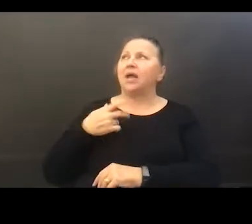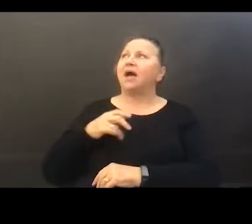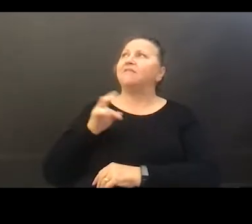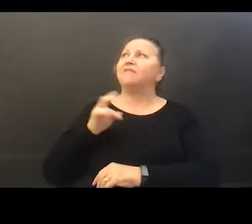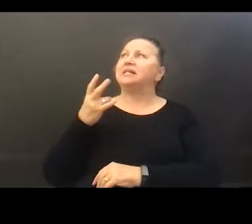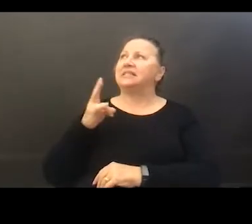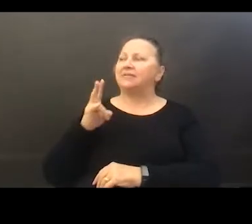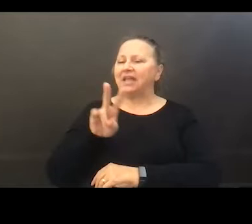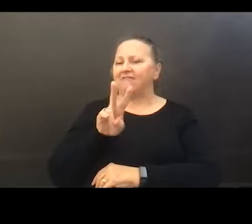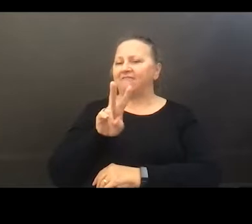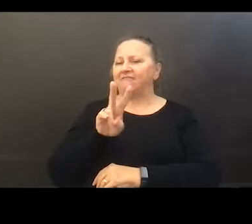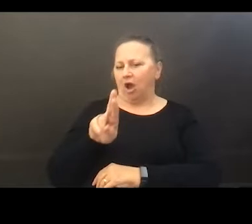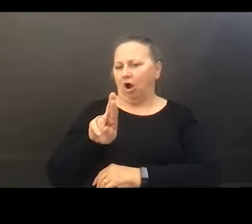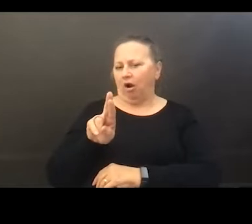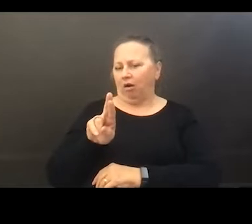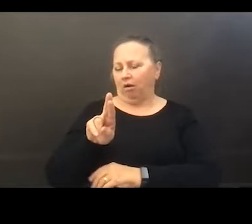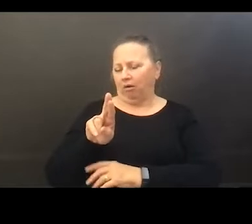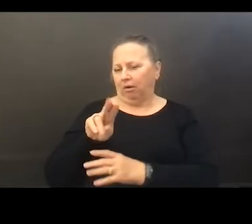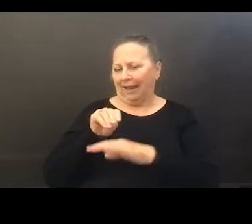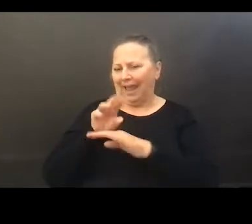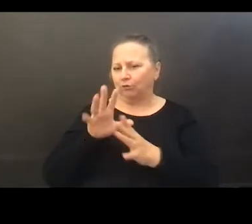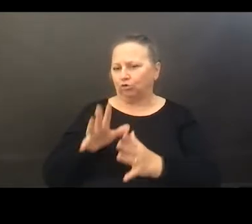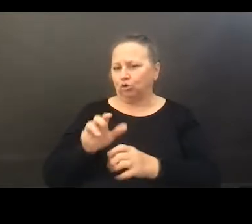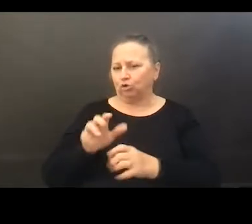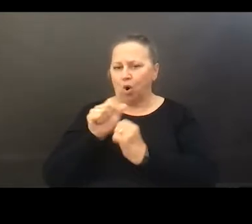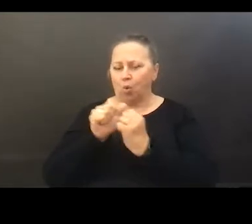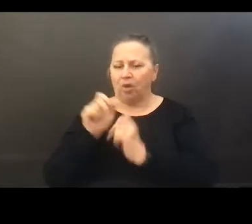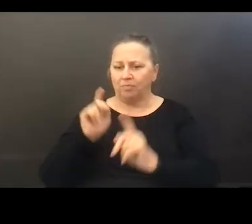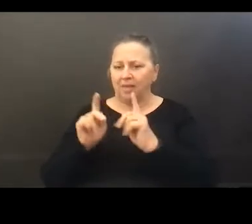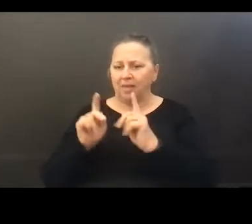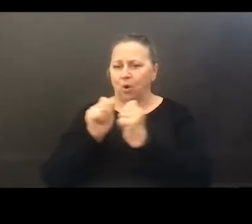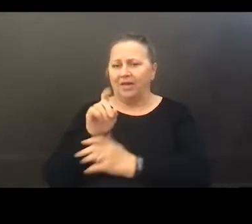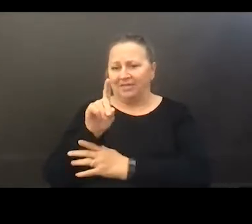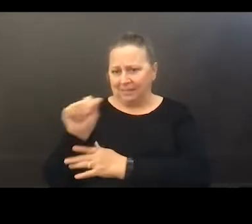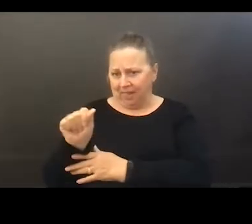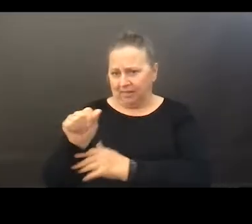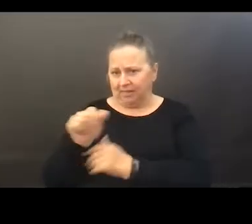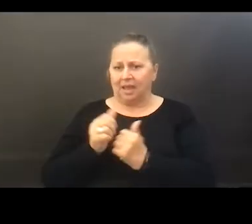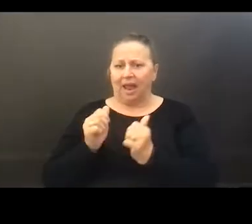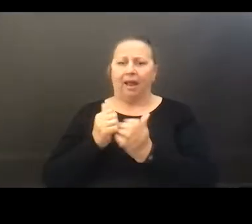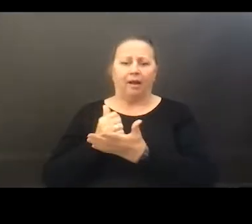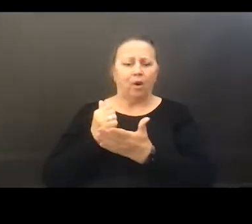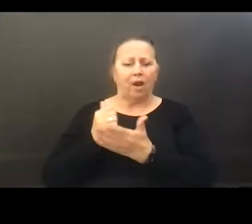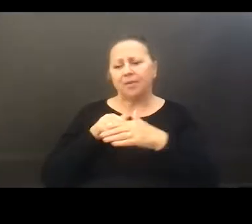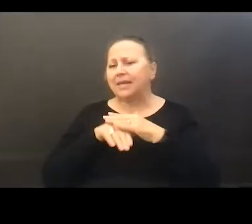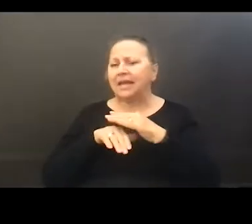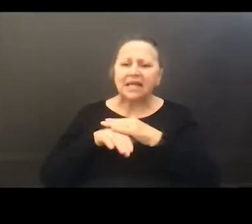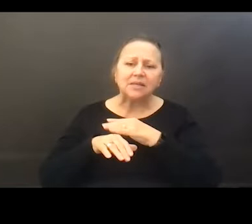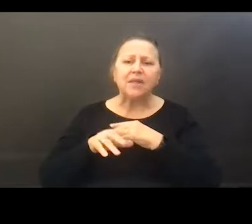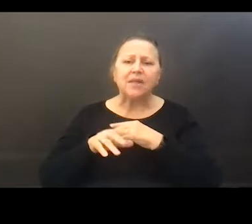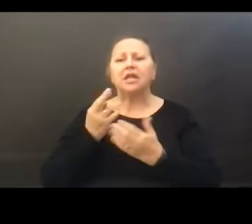vocational rehab counselors that work with people with disabilities and help them get accessibility resources as well